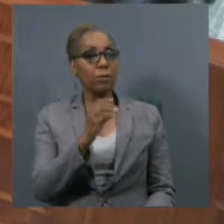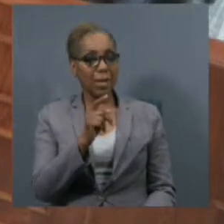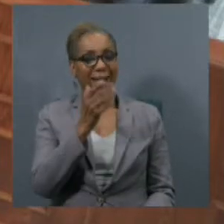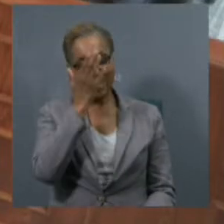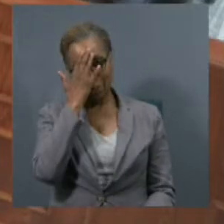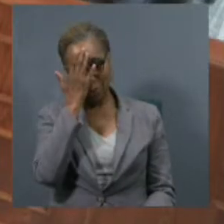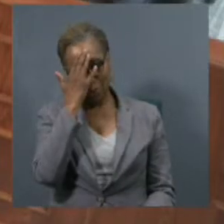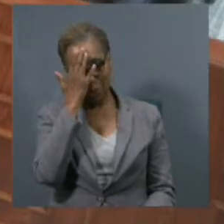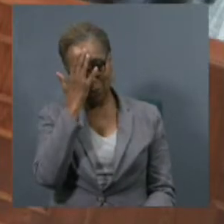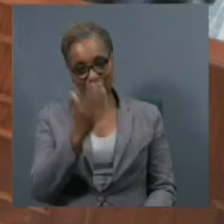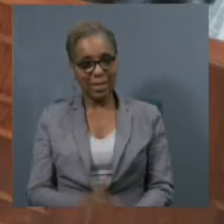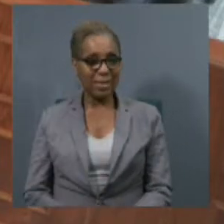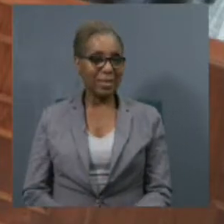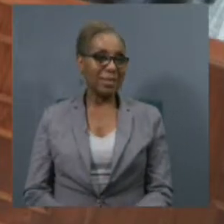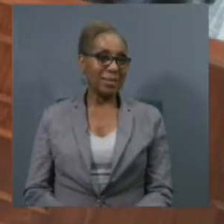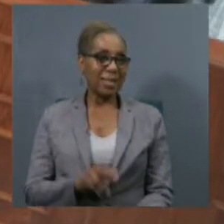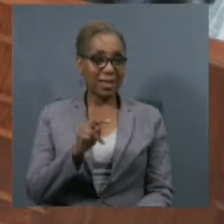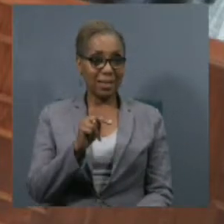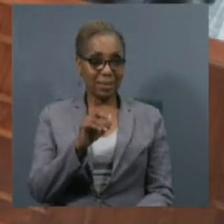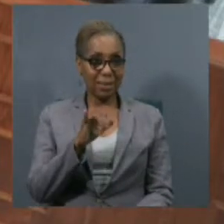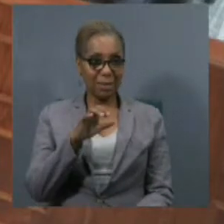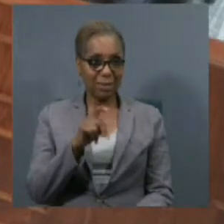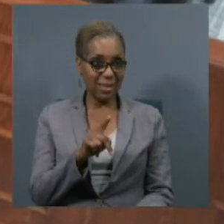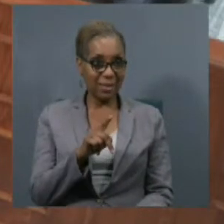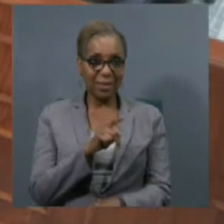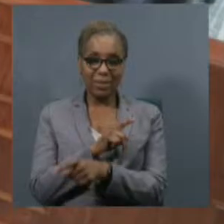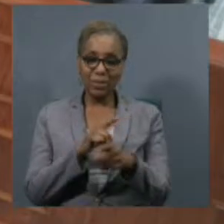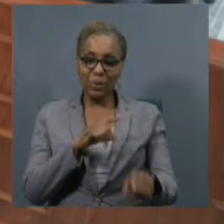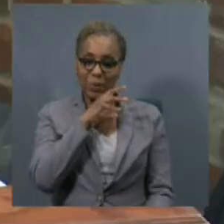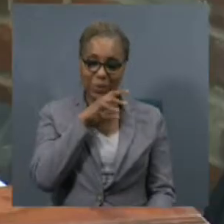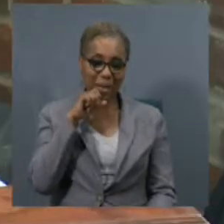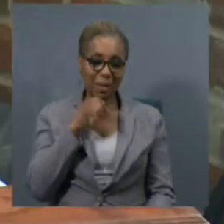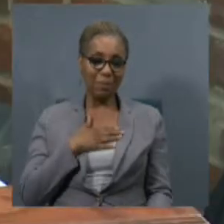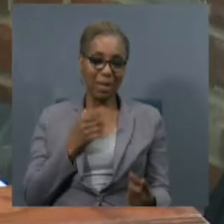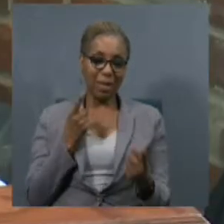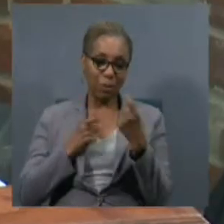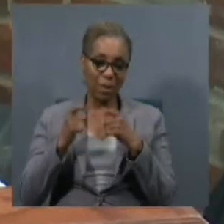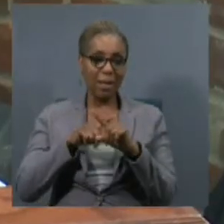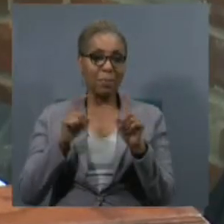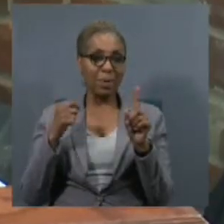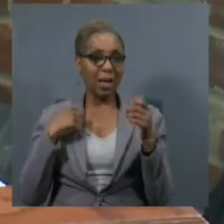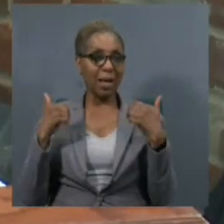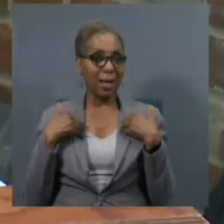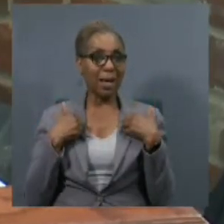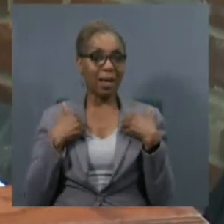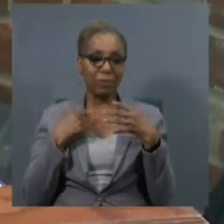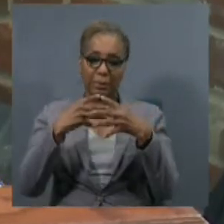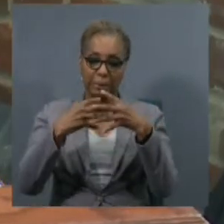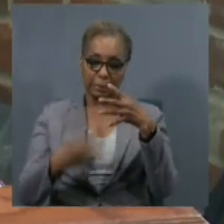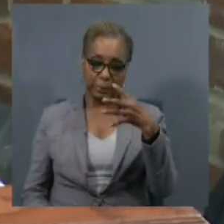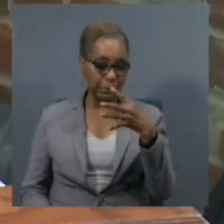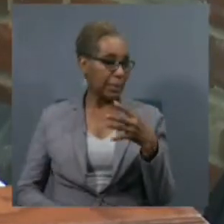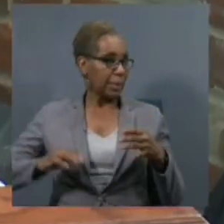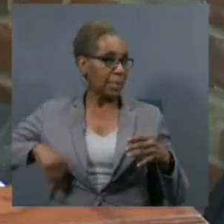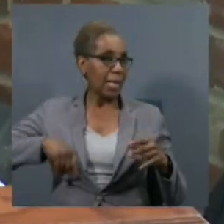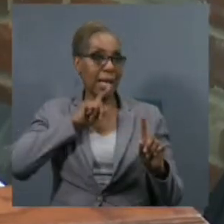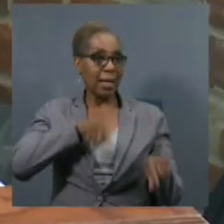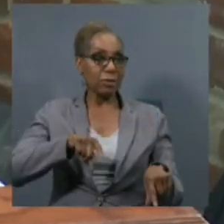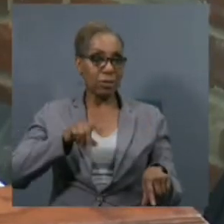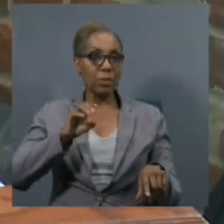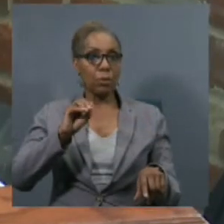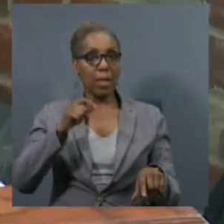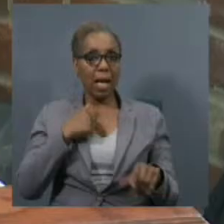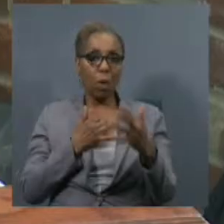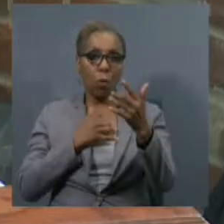know that Nick and you are tired of my questions, but I have a number of questions that have not been answered yet, so I'll wait on those